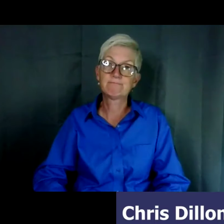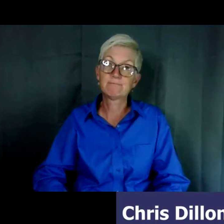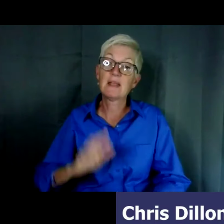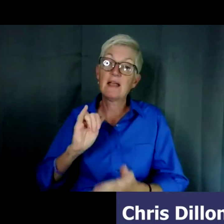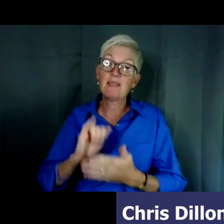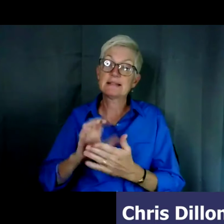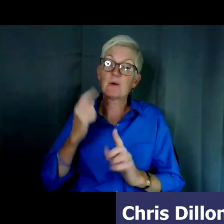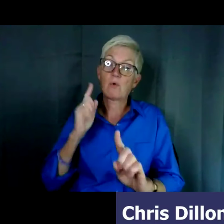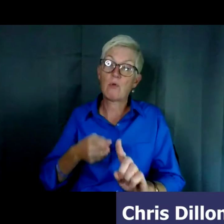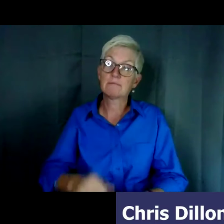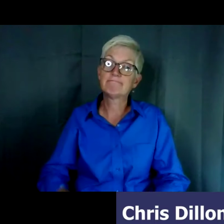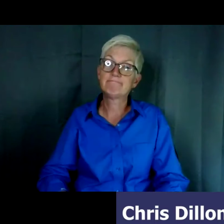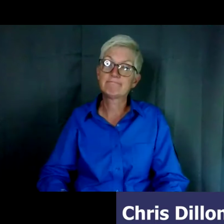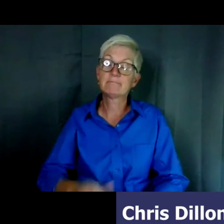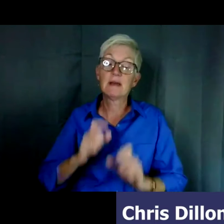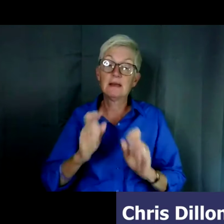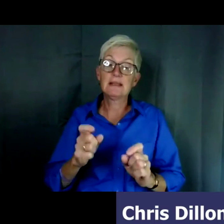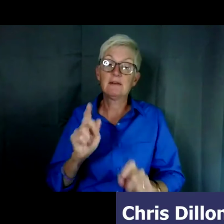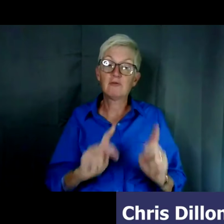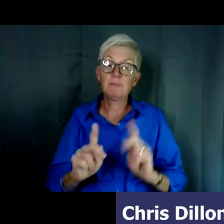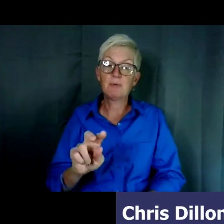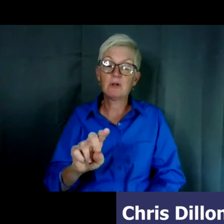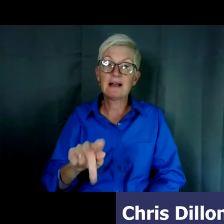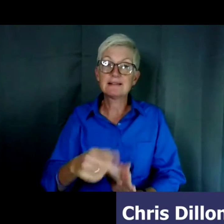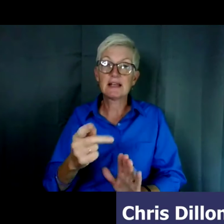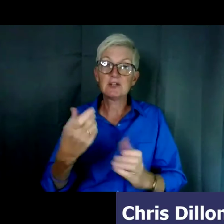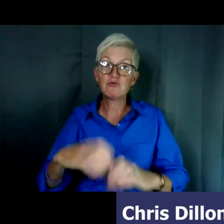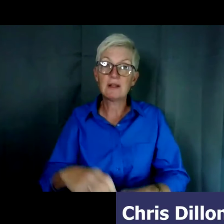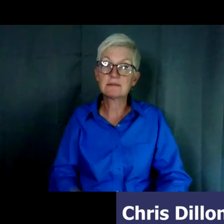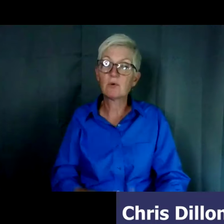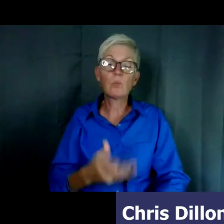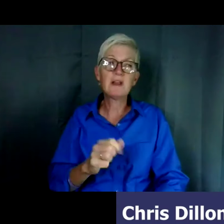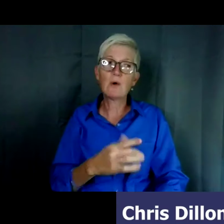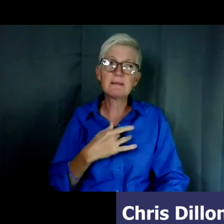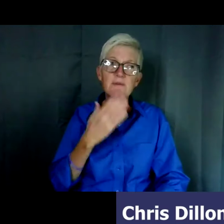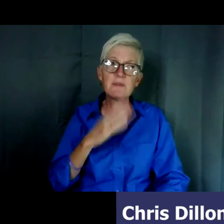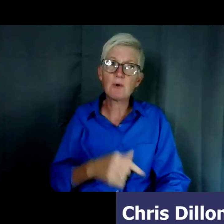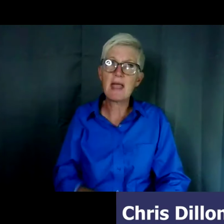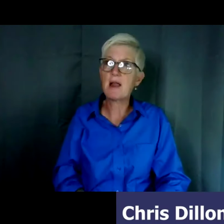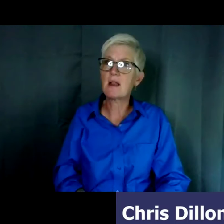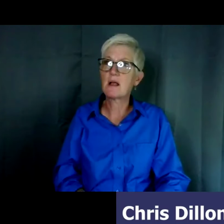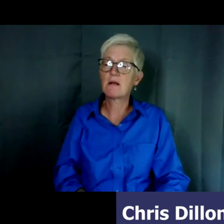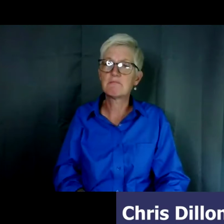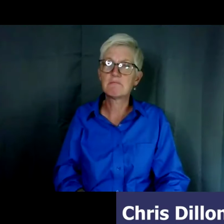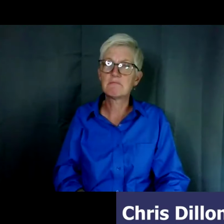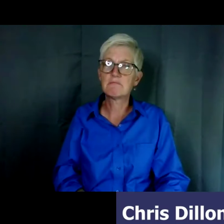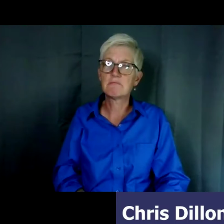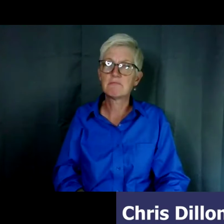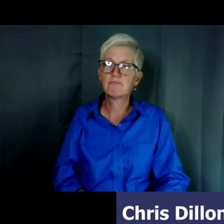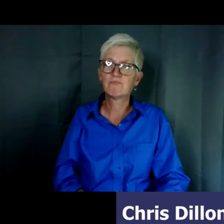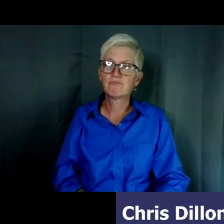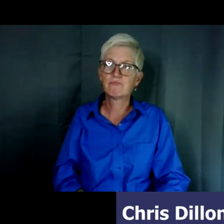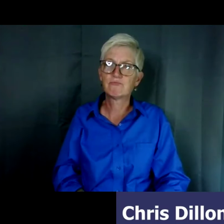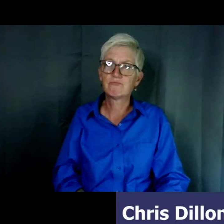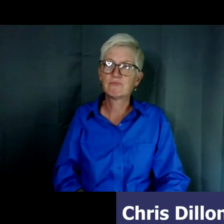do. We give them another chance. We don't want to make somebody feel bad that, you know, everybody knows failure